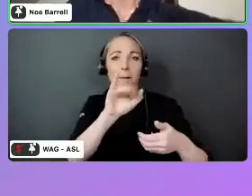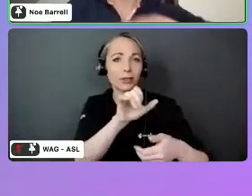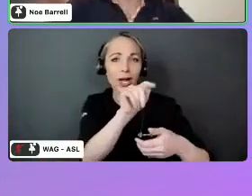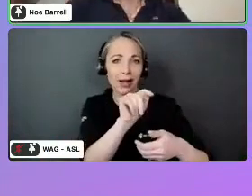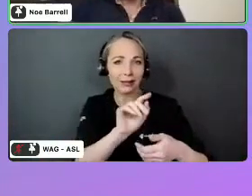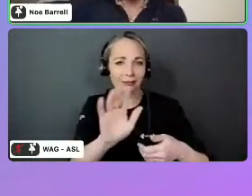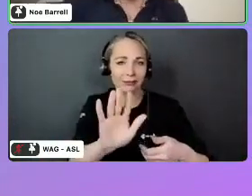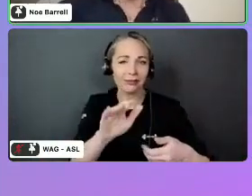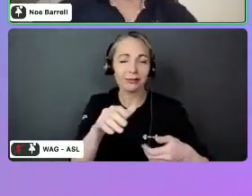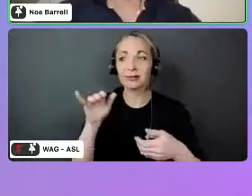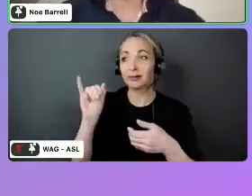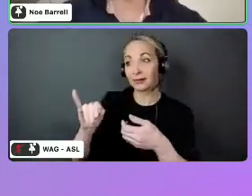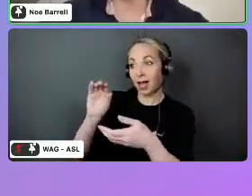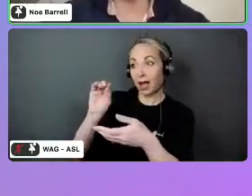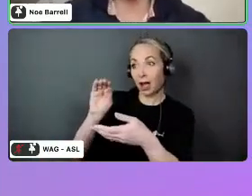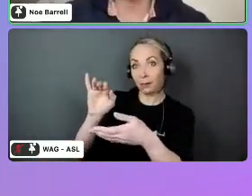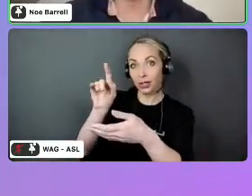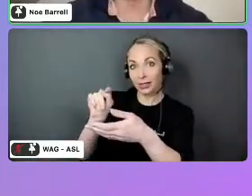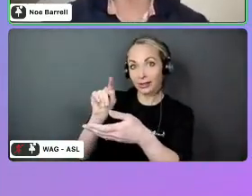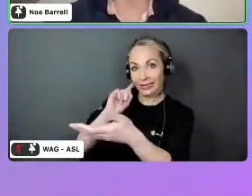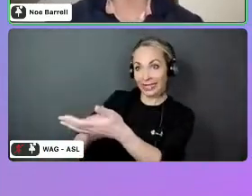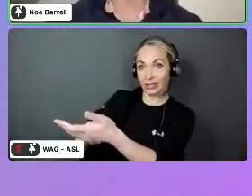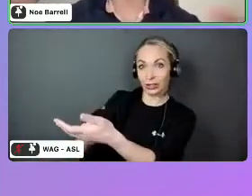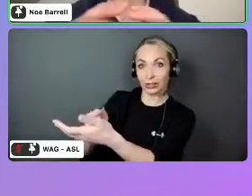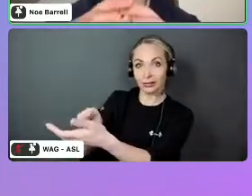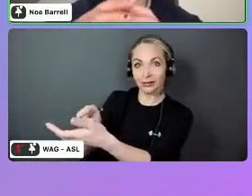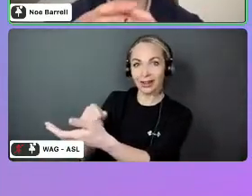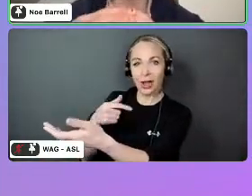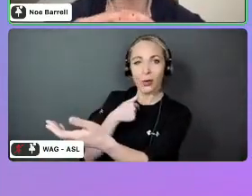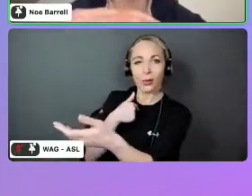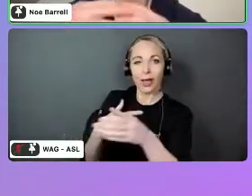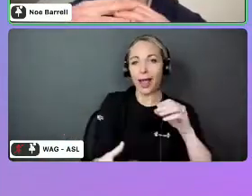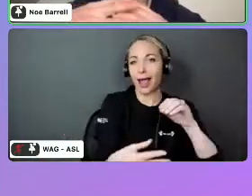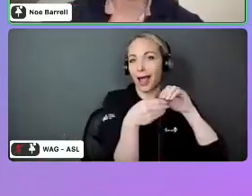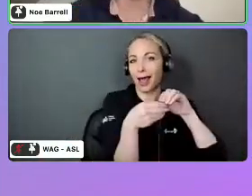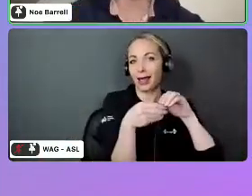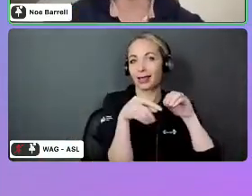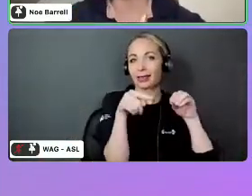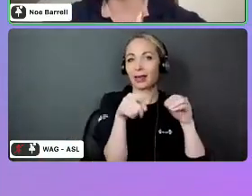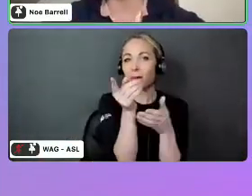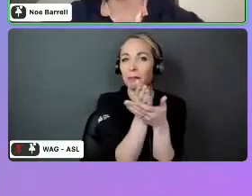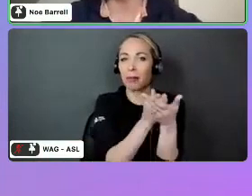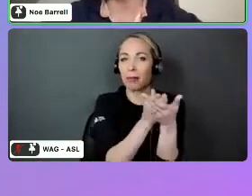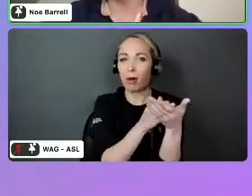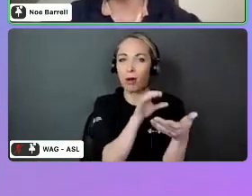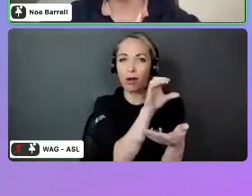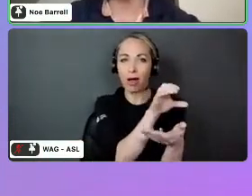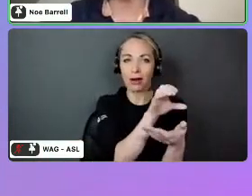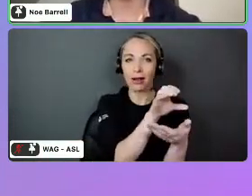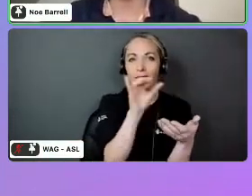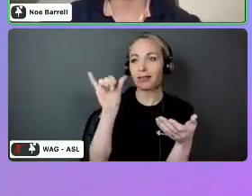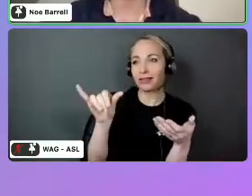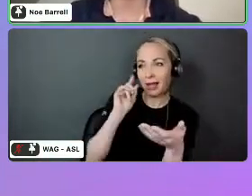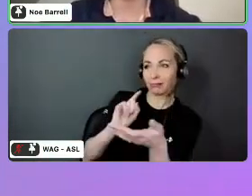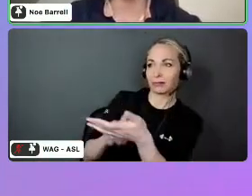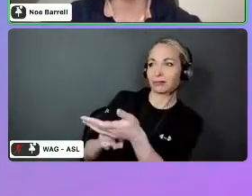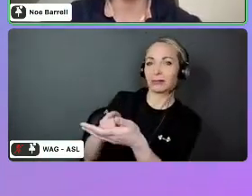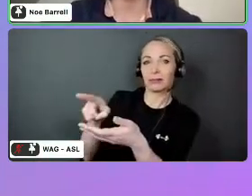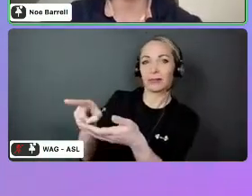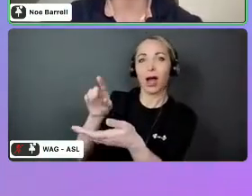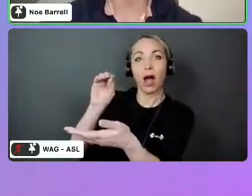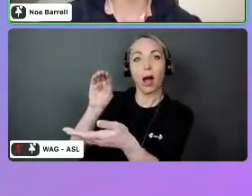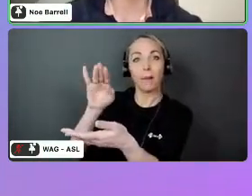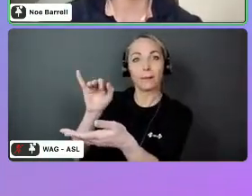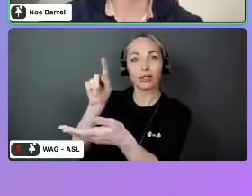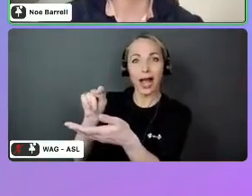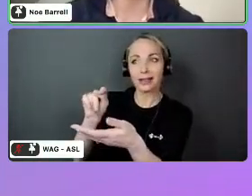detection network with a module that considers object detections relative to one another. And this allows us to do some really neat